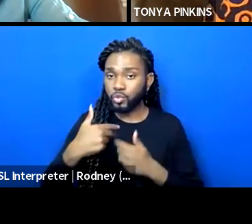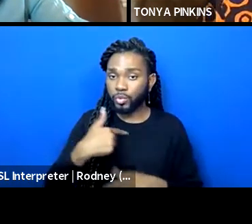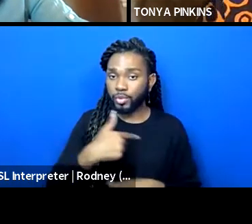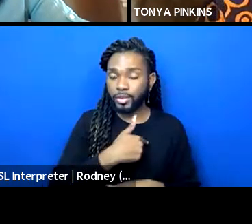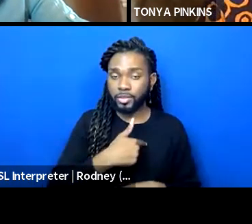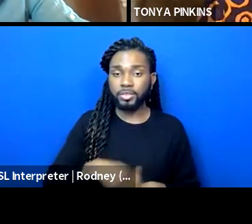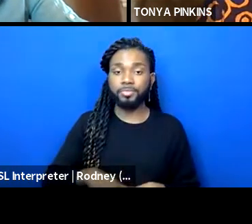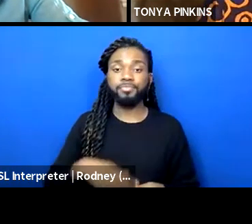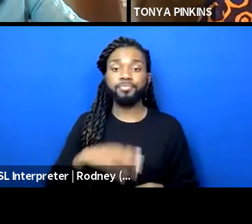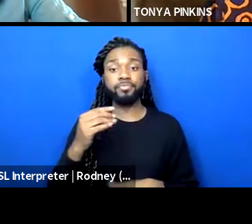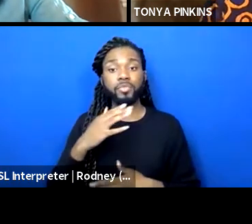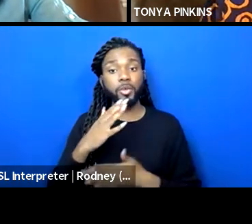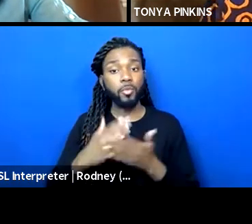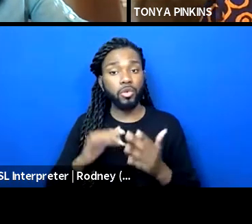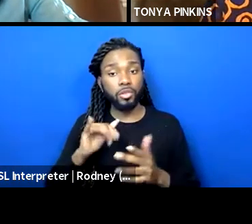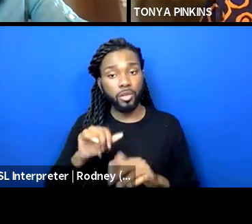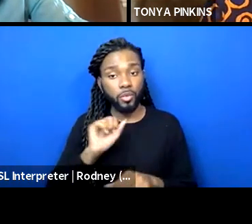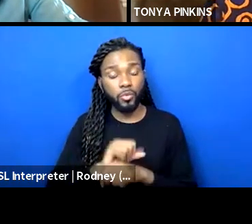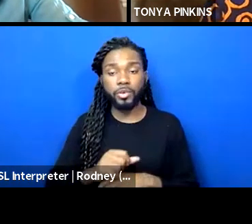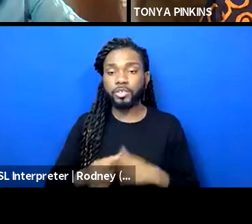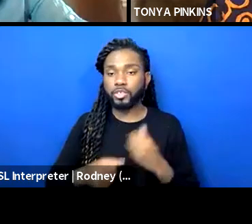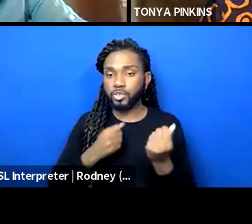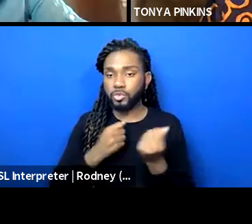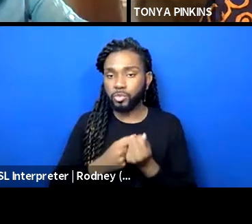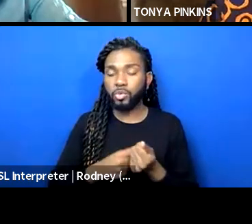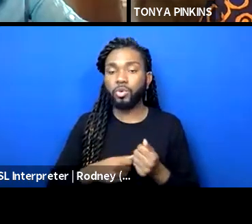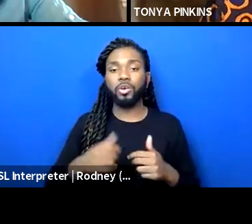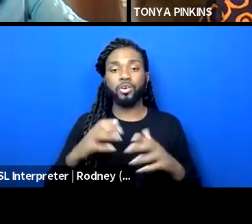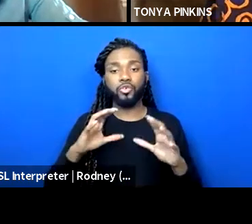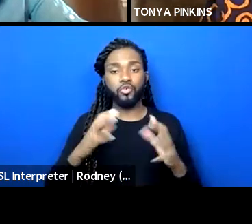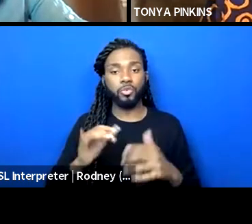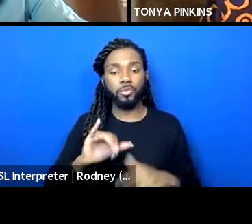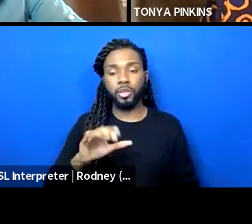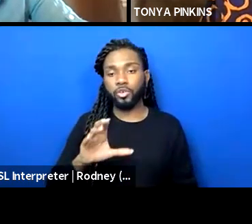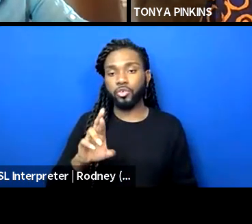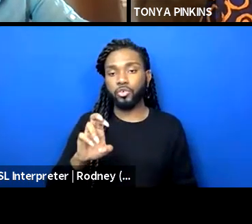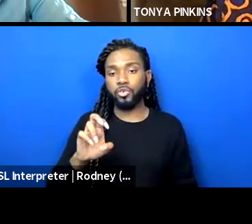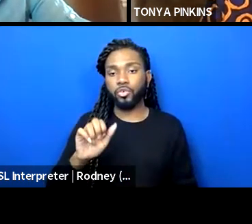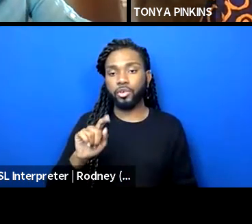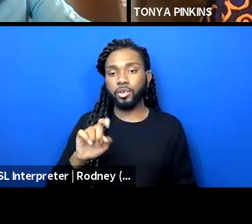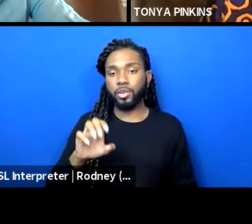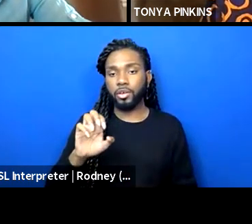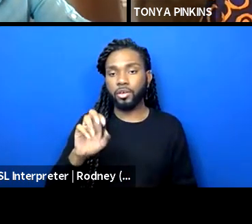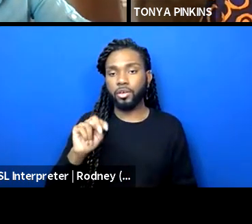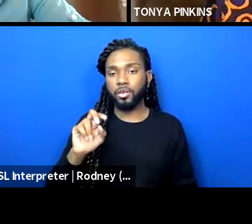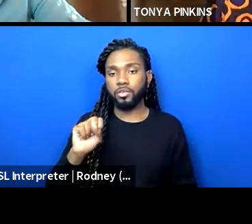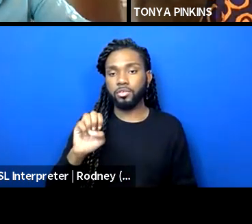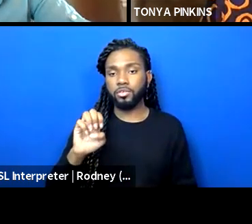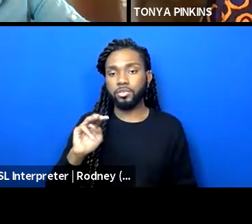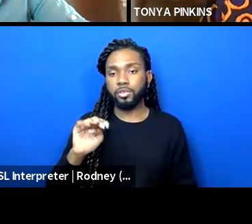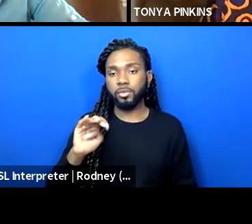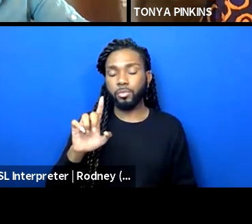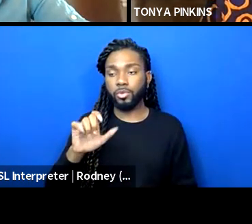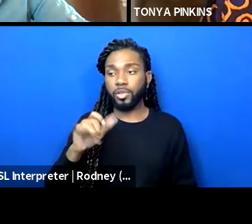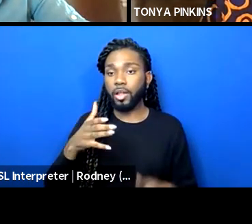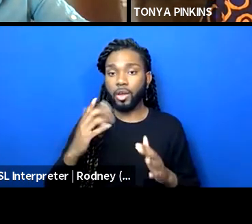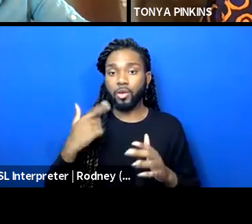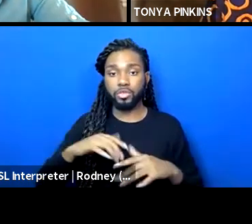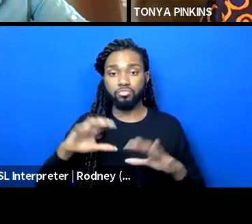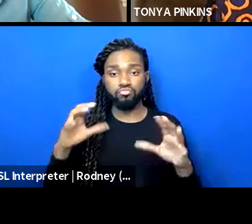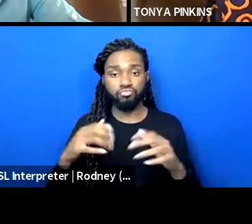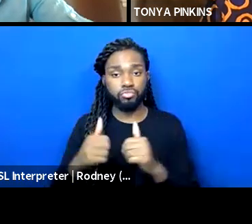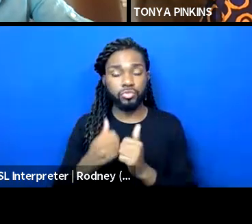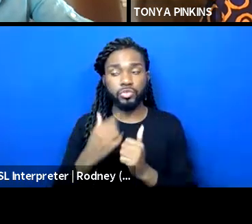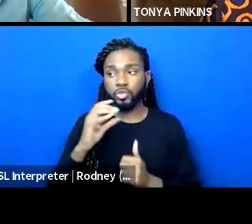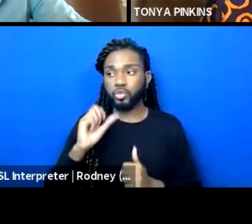think, is supporting efforts like Create Ensemble that can help bring us together so that we can bypass those